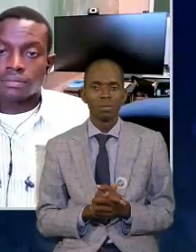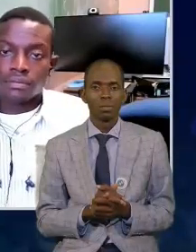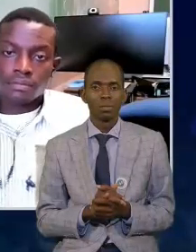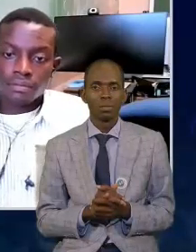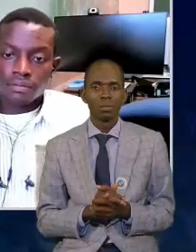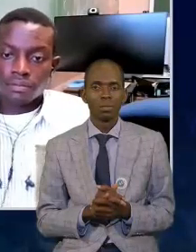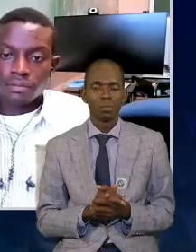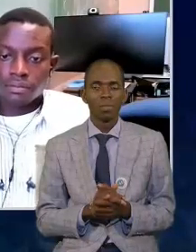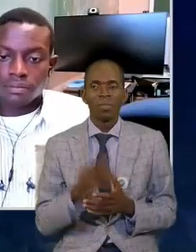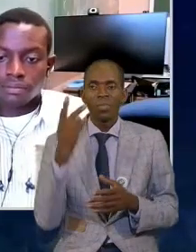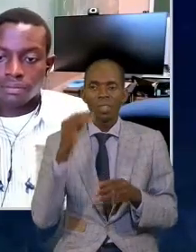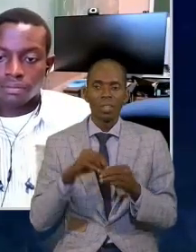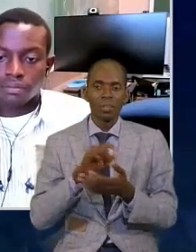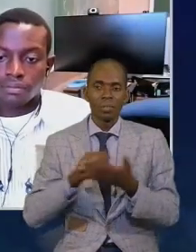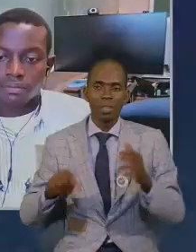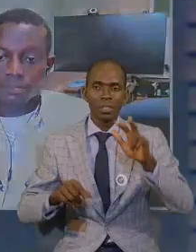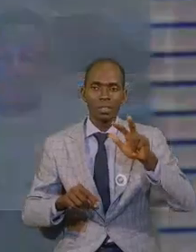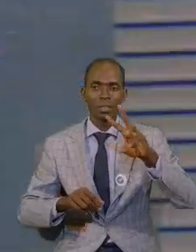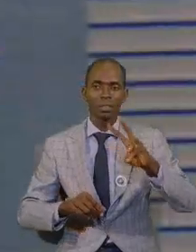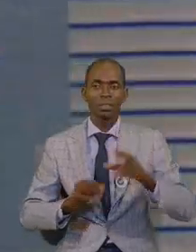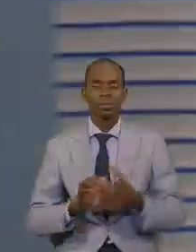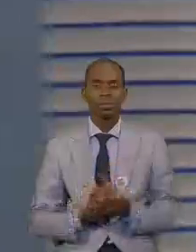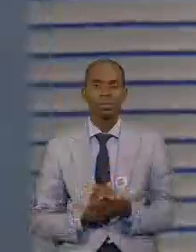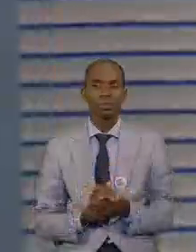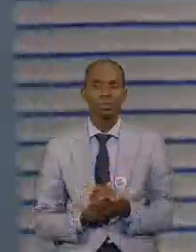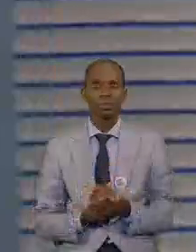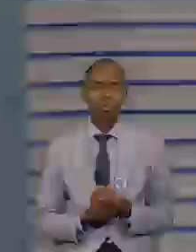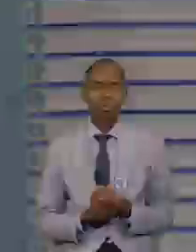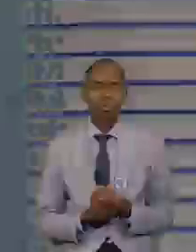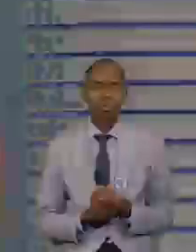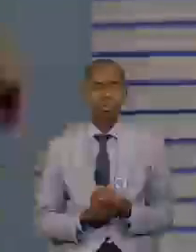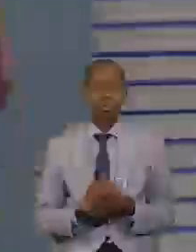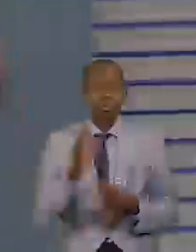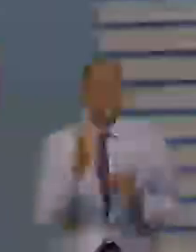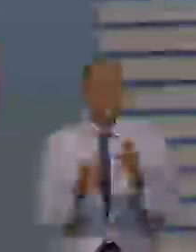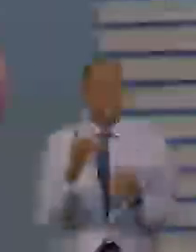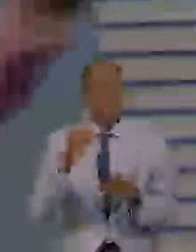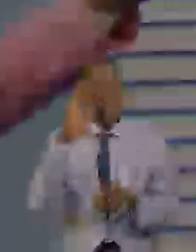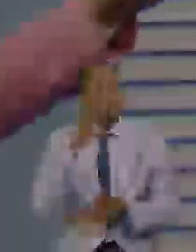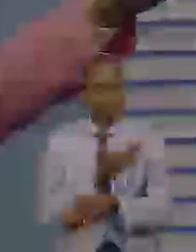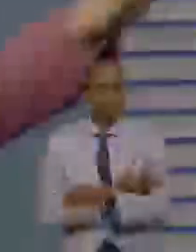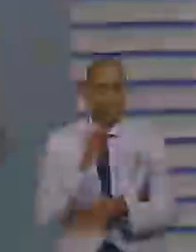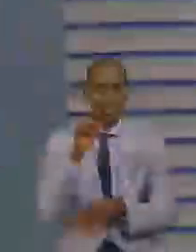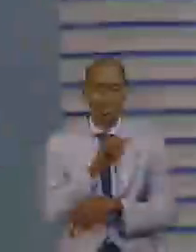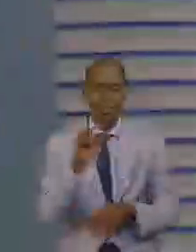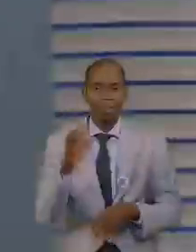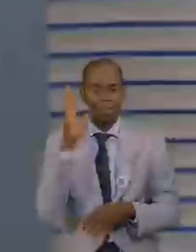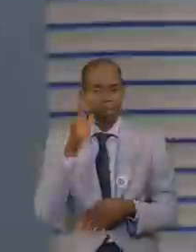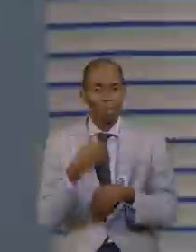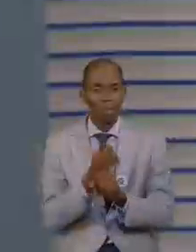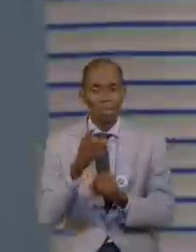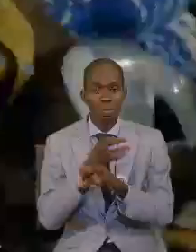Look at verse 36. If the Son therefore shall make you free, you shall be